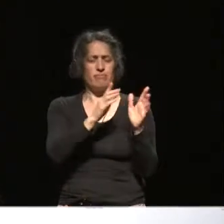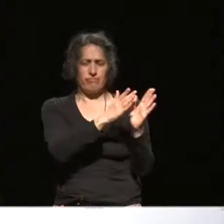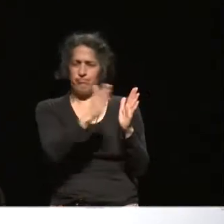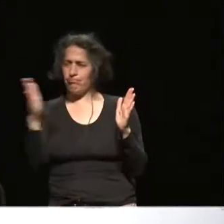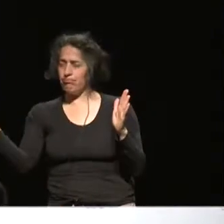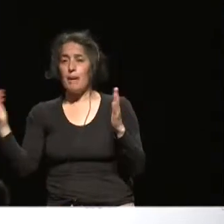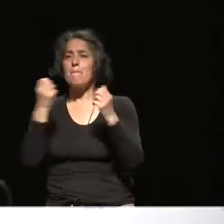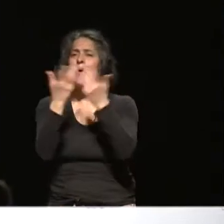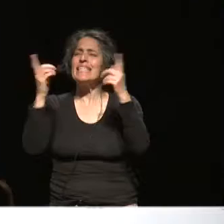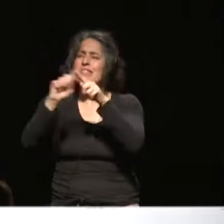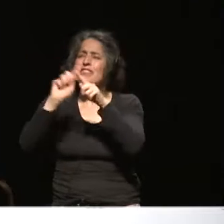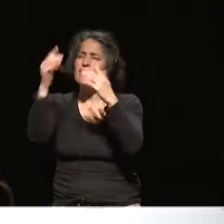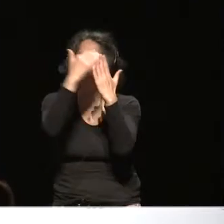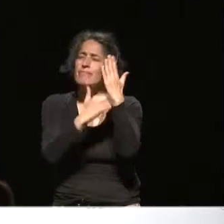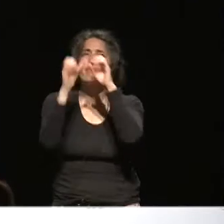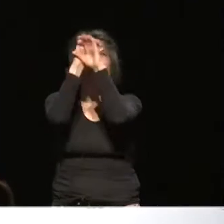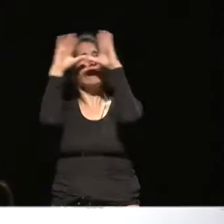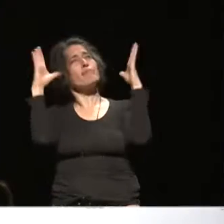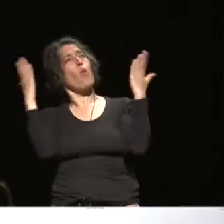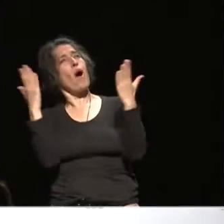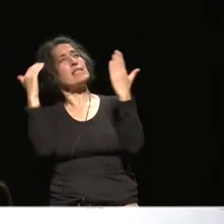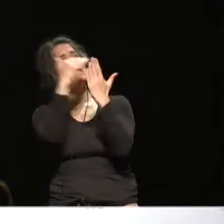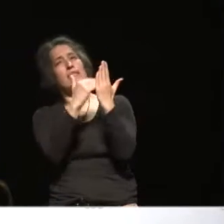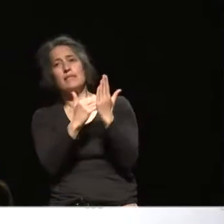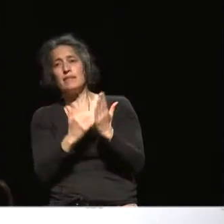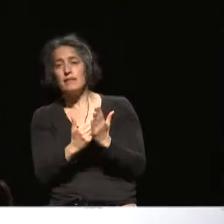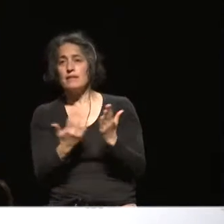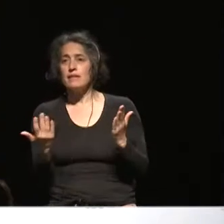the list could go on, and we try to do it in single